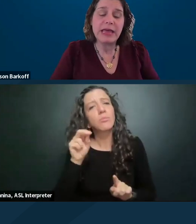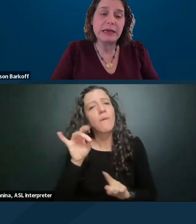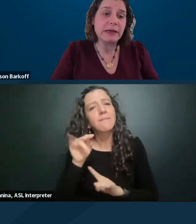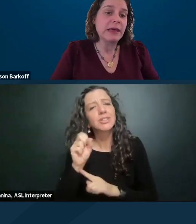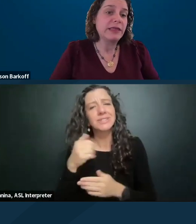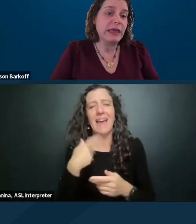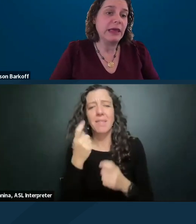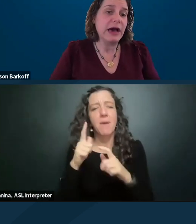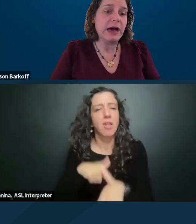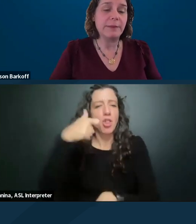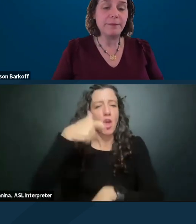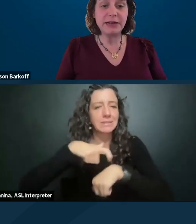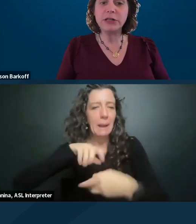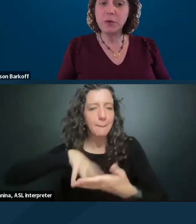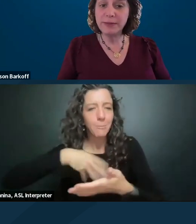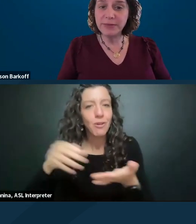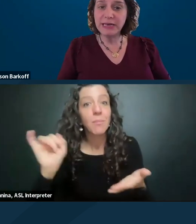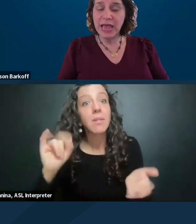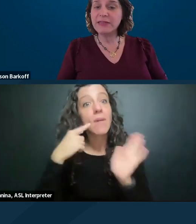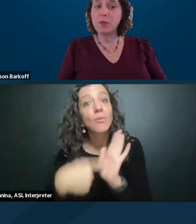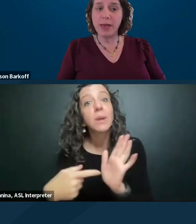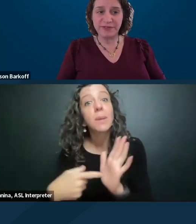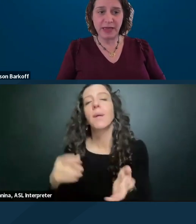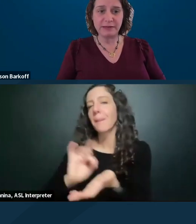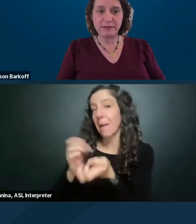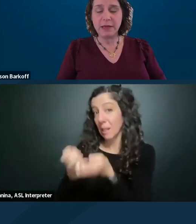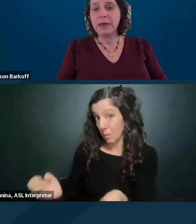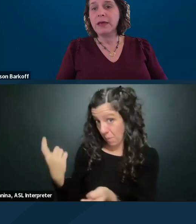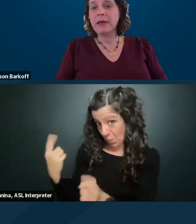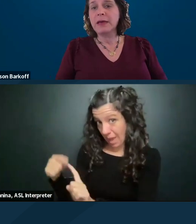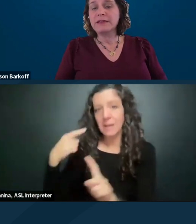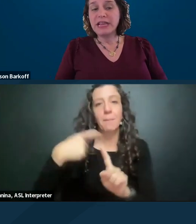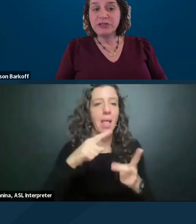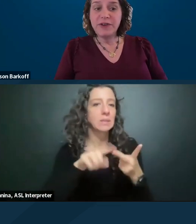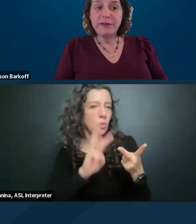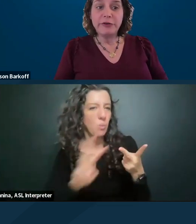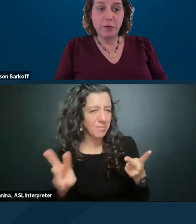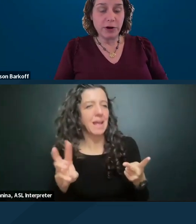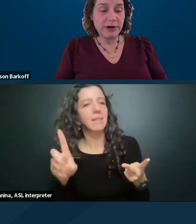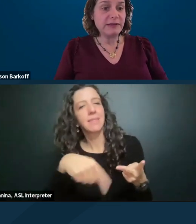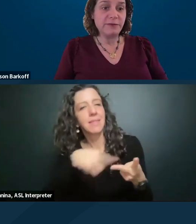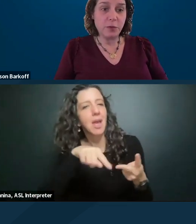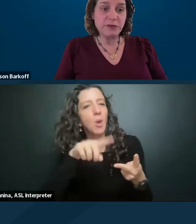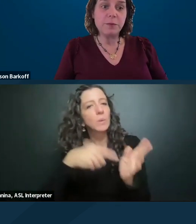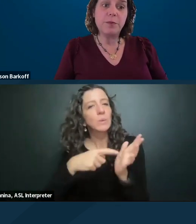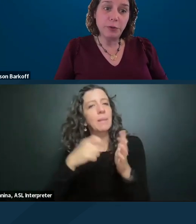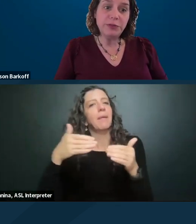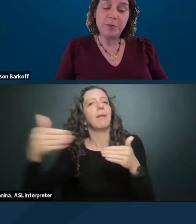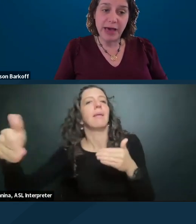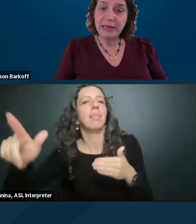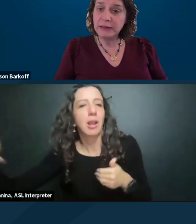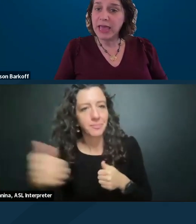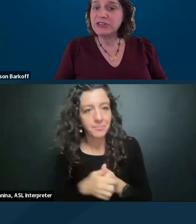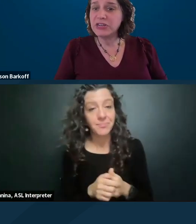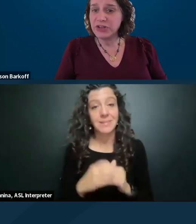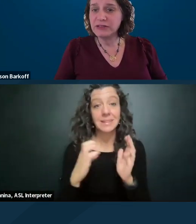frame, like the medical equipment and the websites. Section 504 is enforced